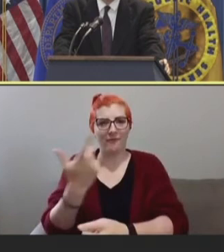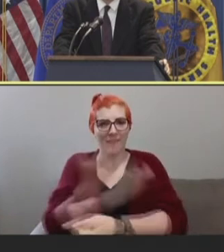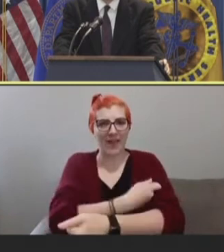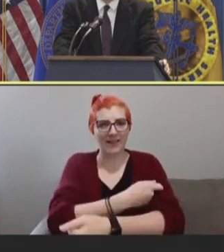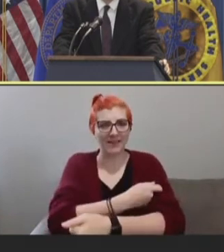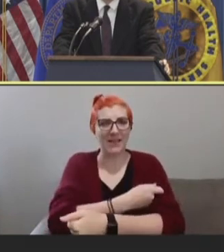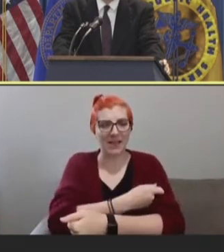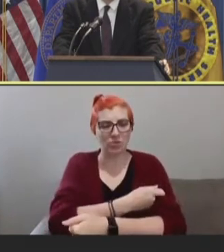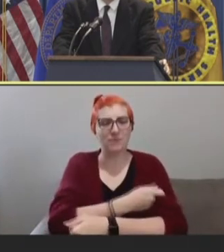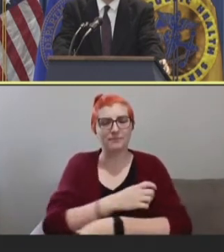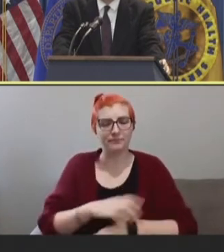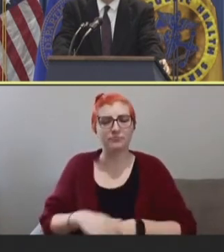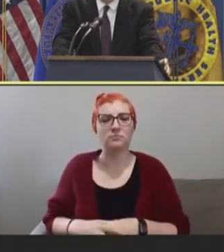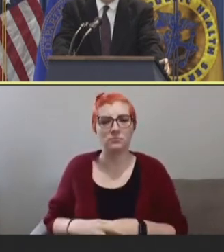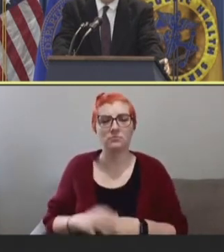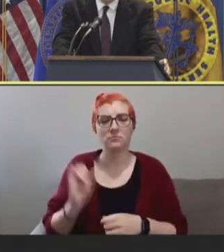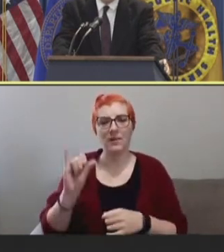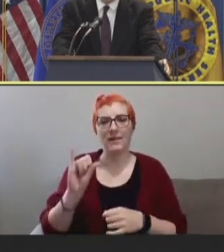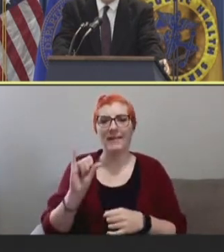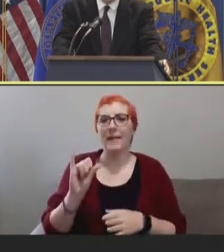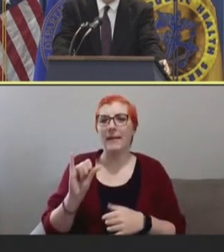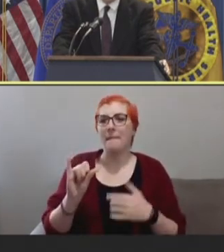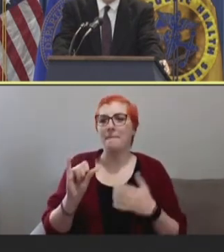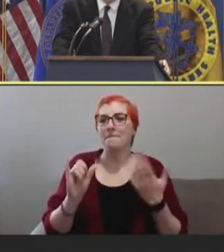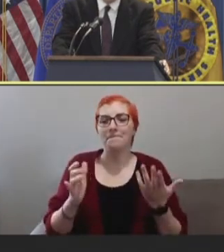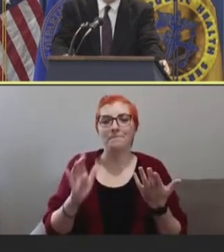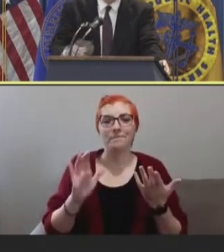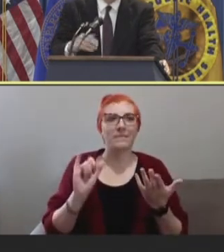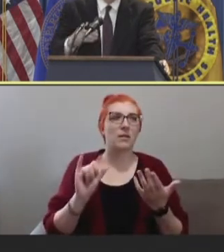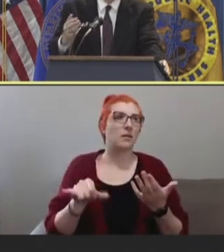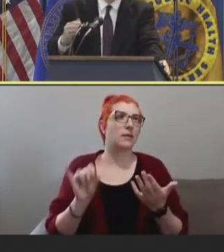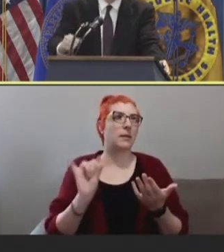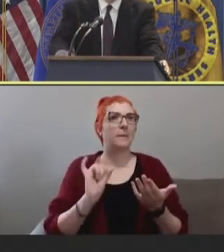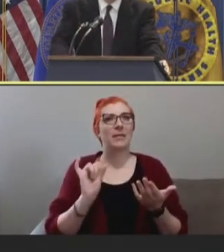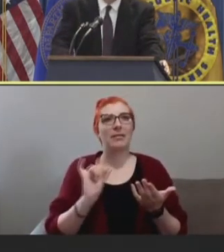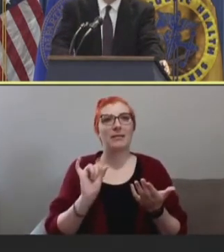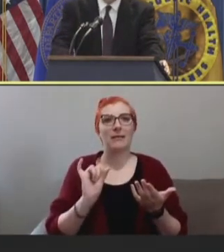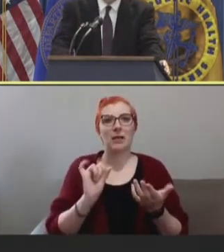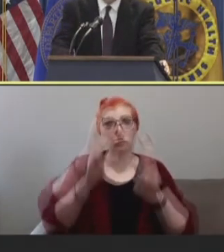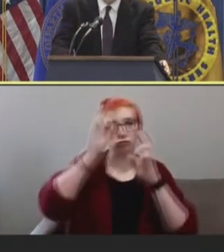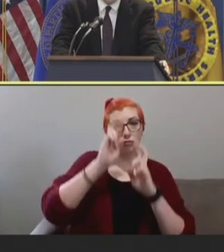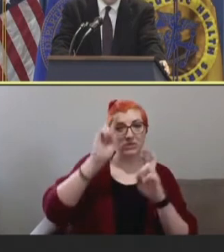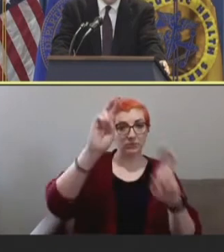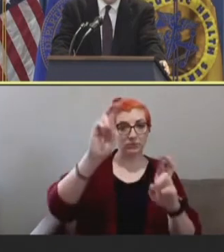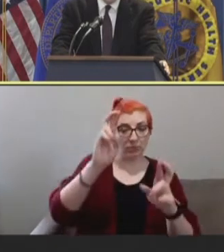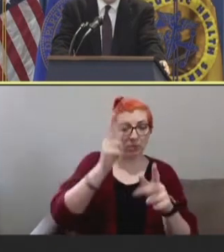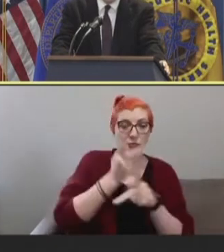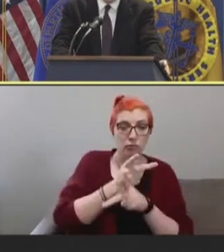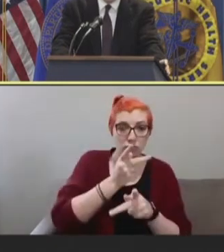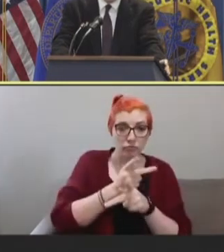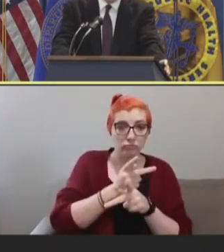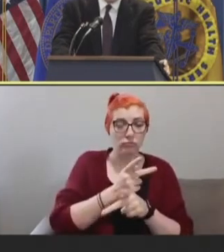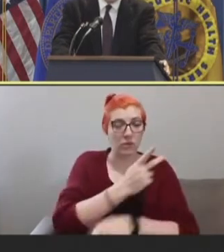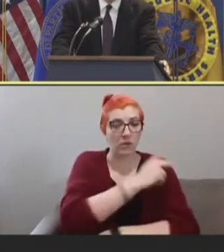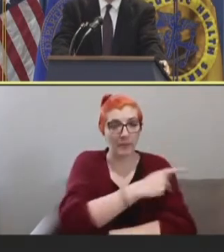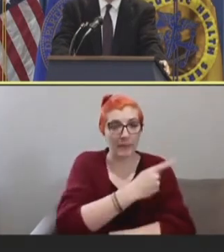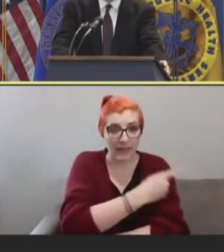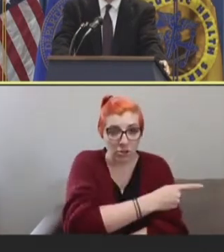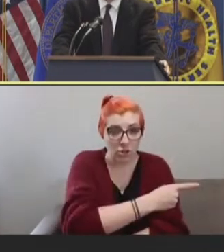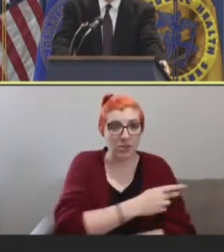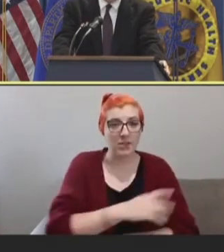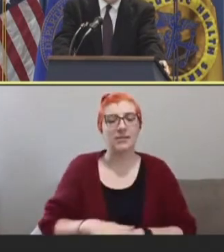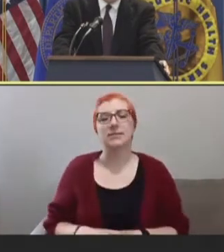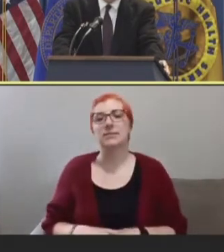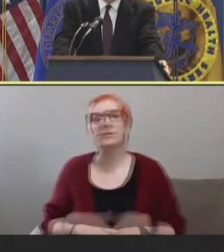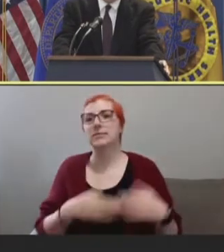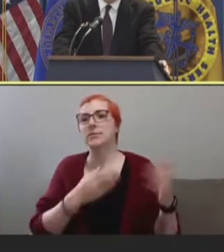services. This ranges in things from making sure that there's respectful treatment of patients and assessment to